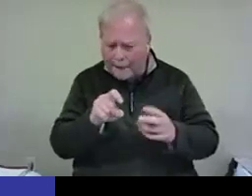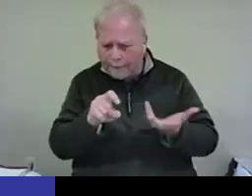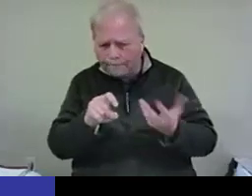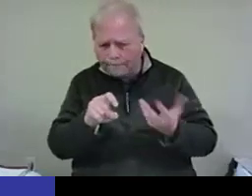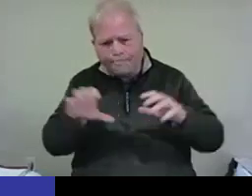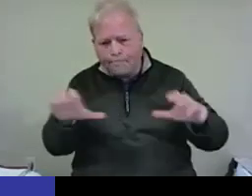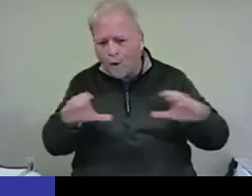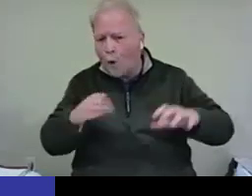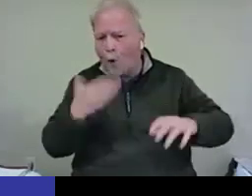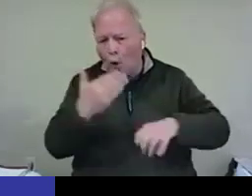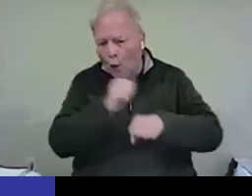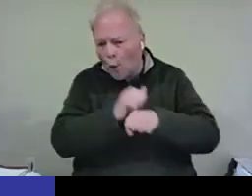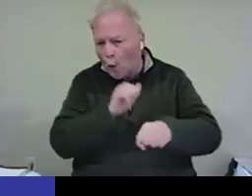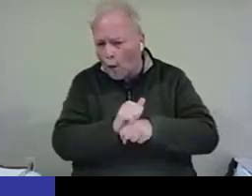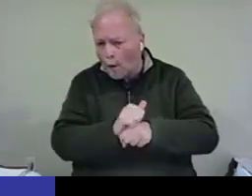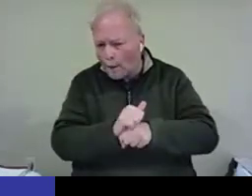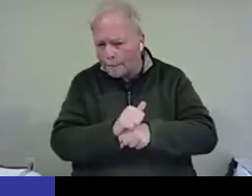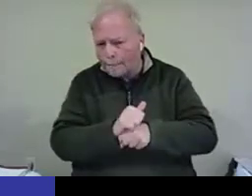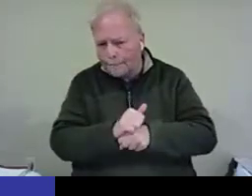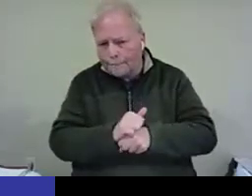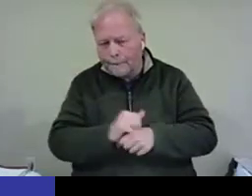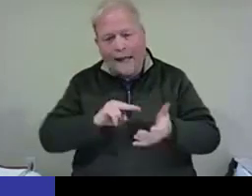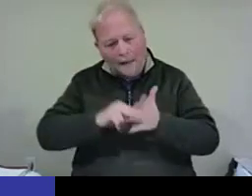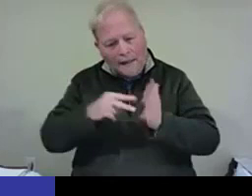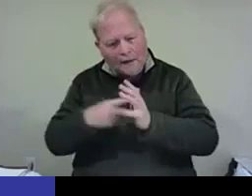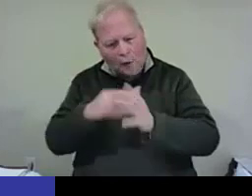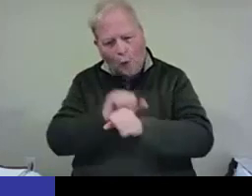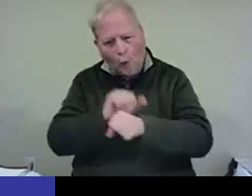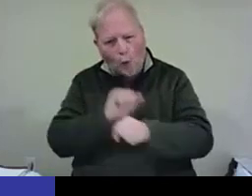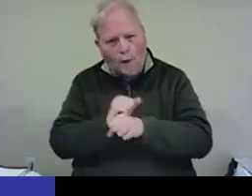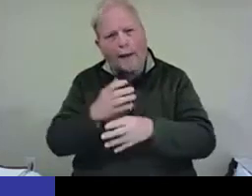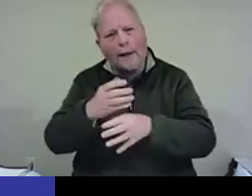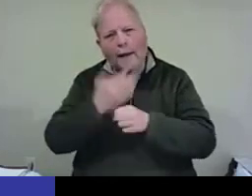information from them regarding the student.